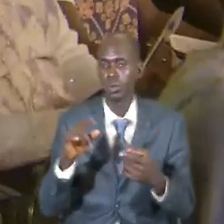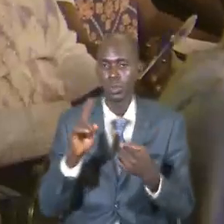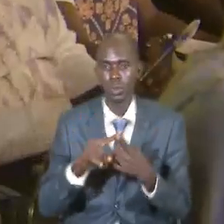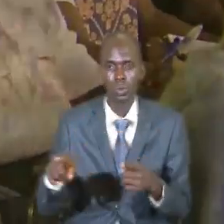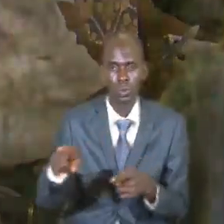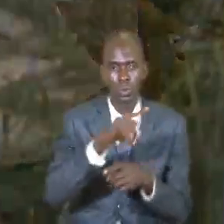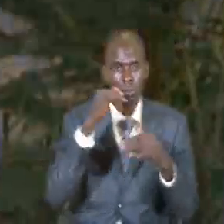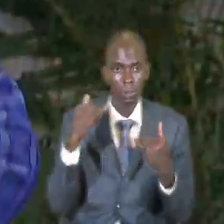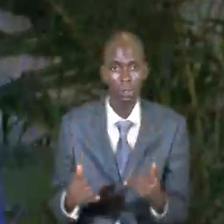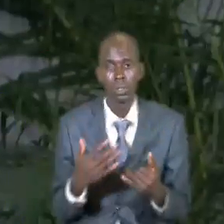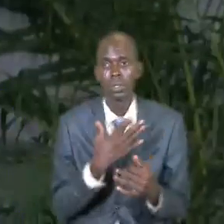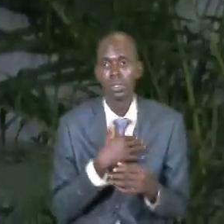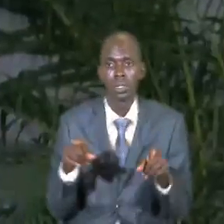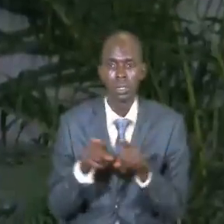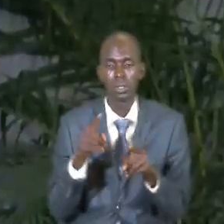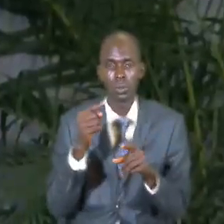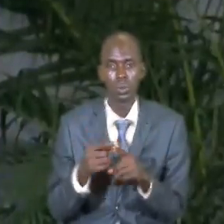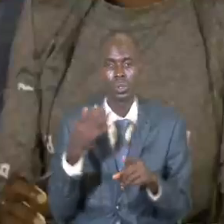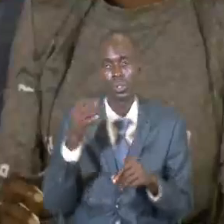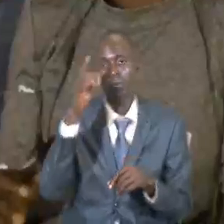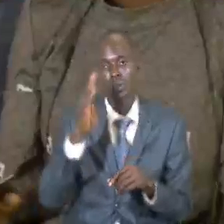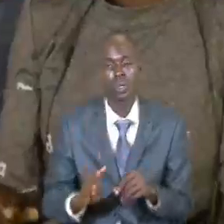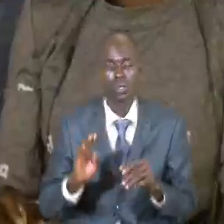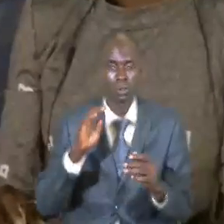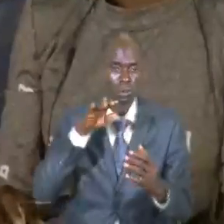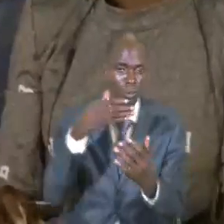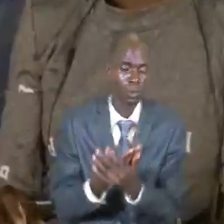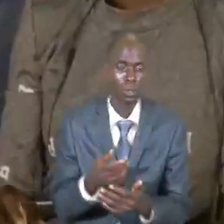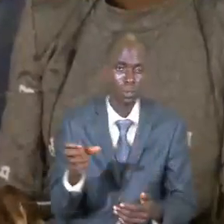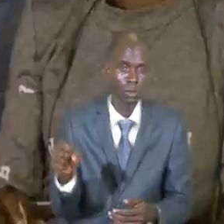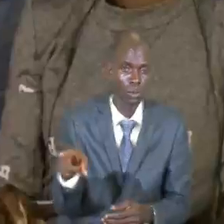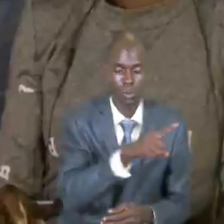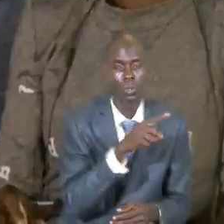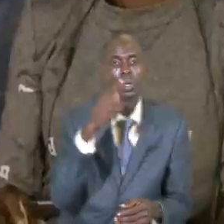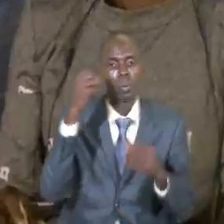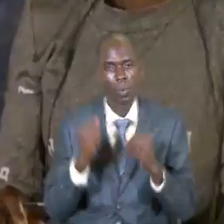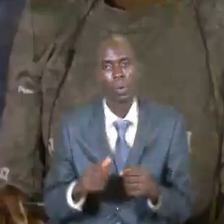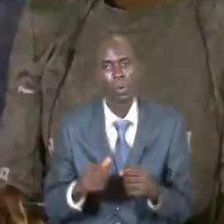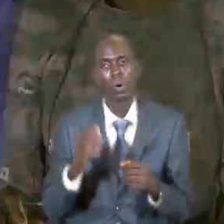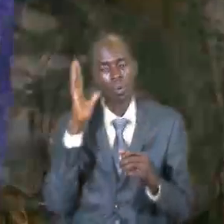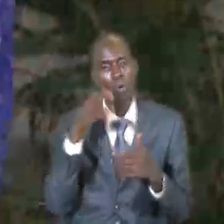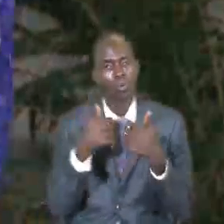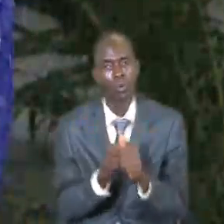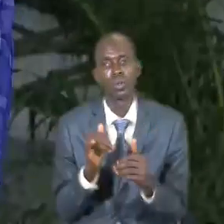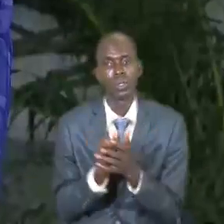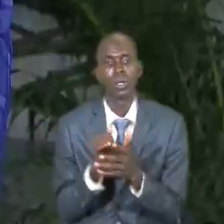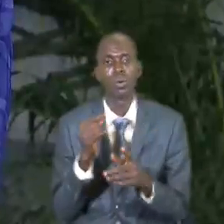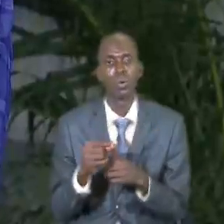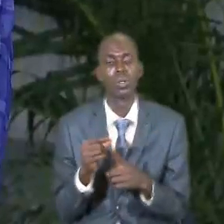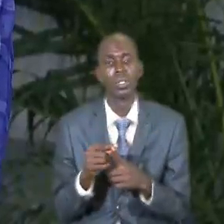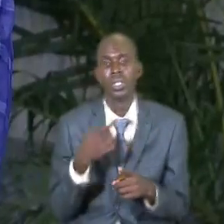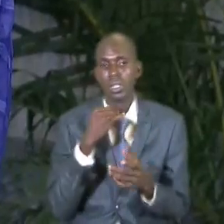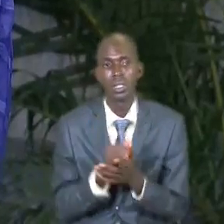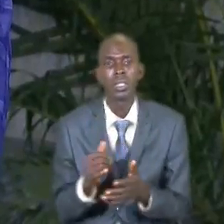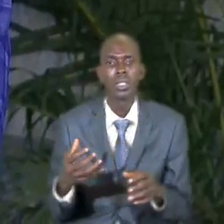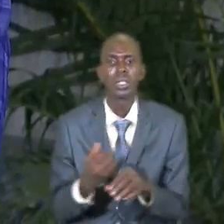you, power will come with that word. Then he said, take up thy bed. Are you kidding